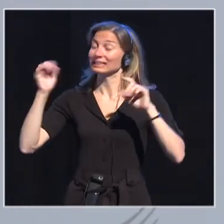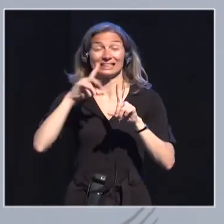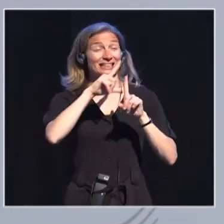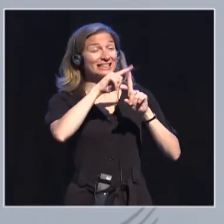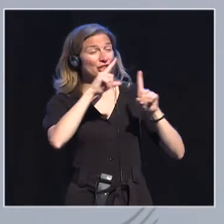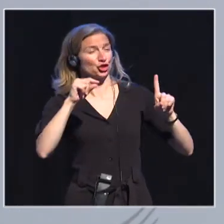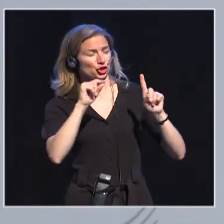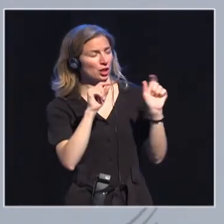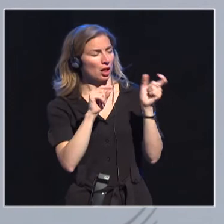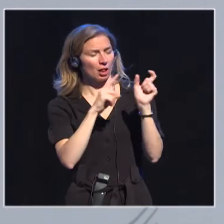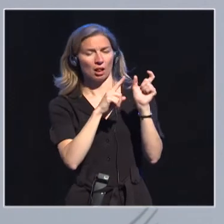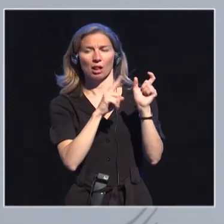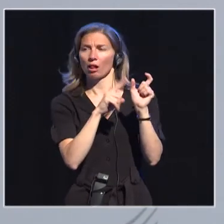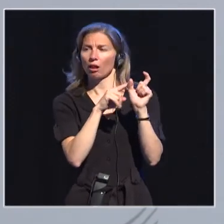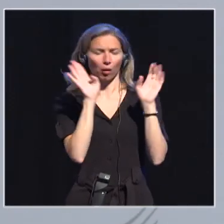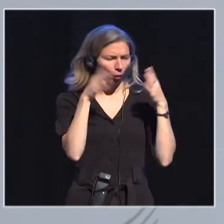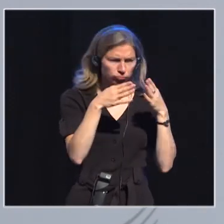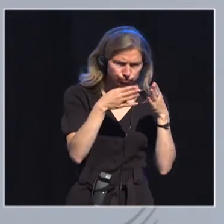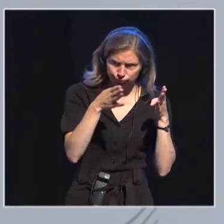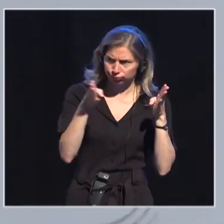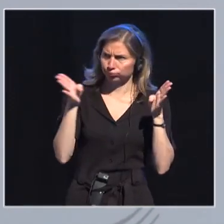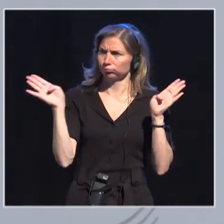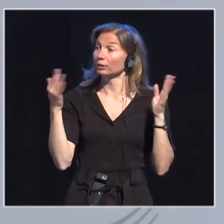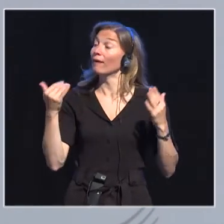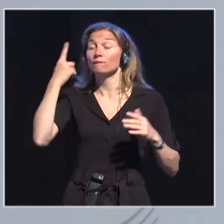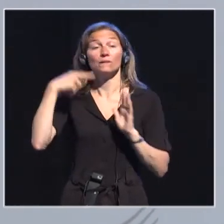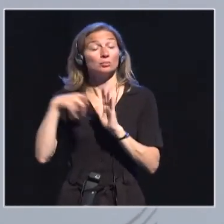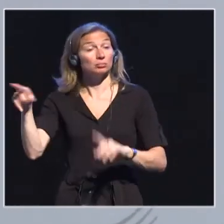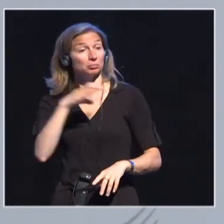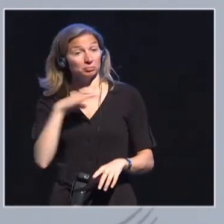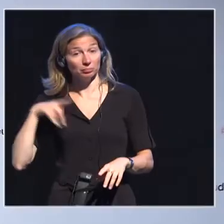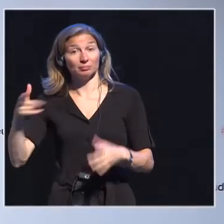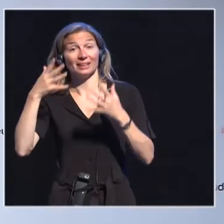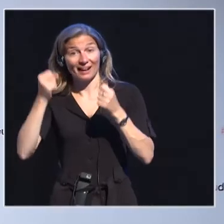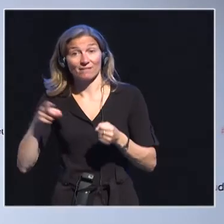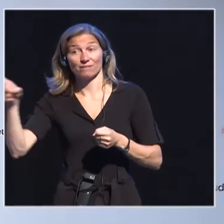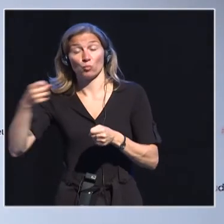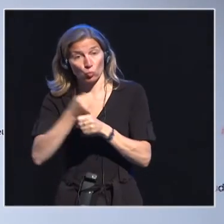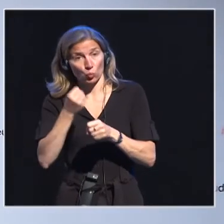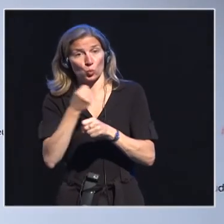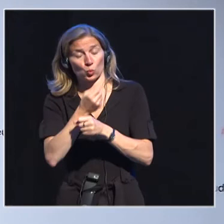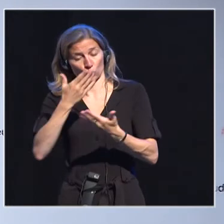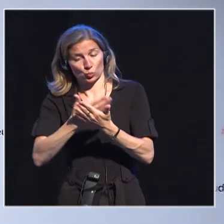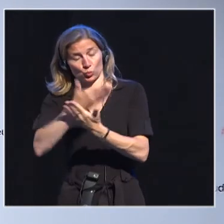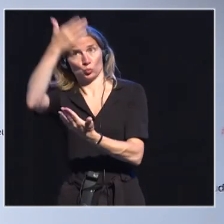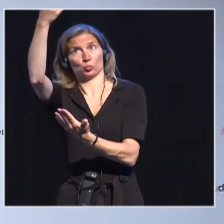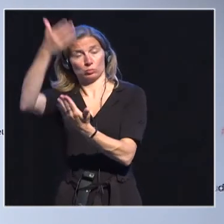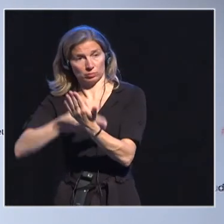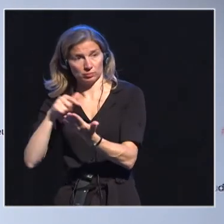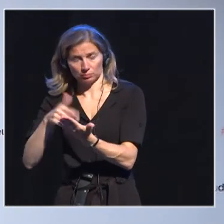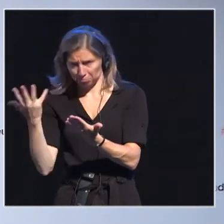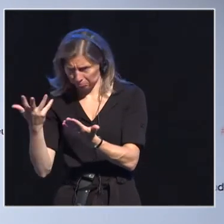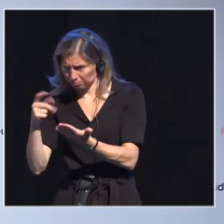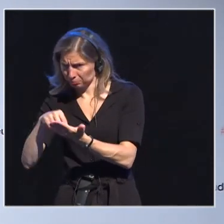that. The Commission is now working on a staff working document to see how to implement